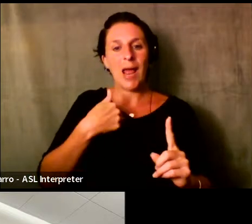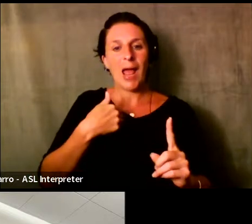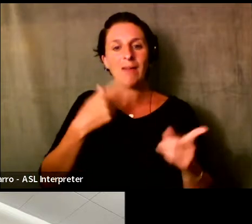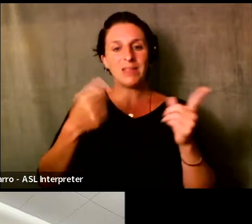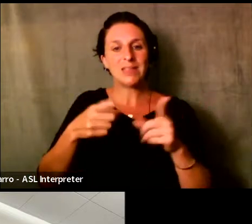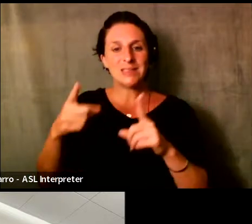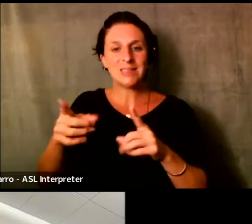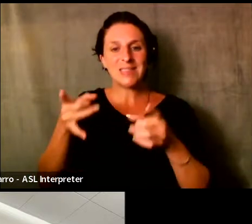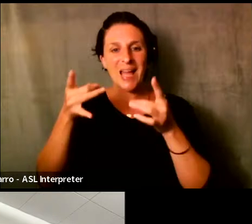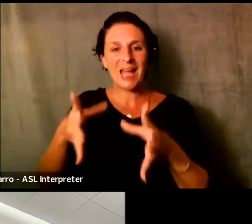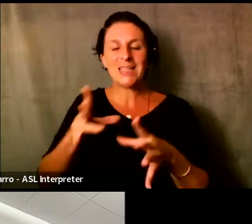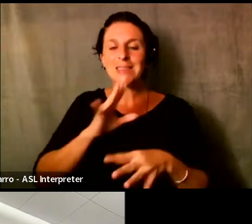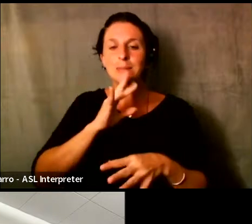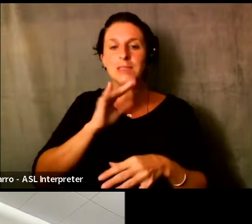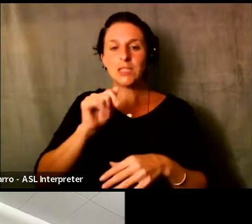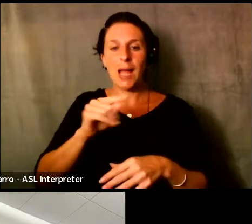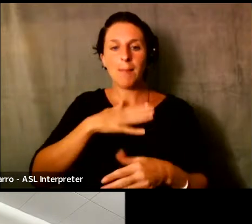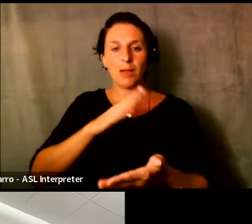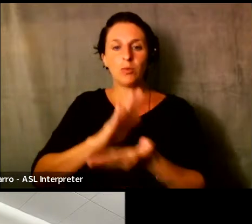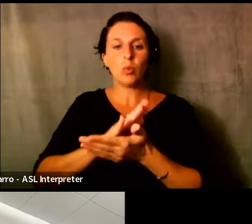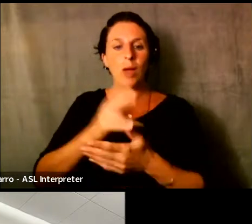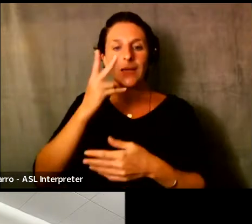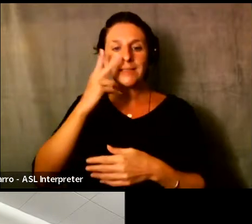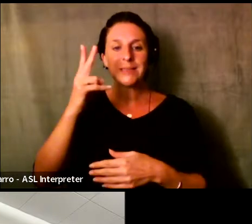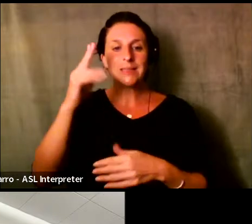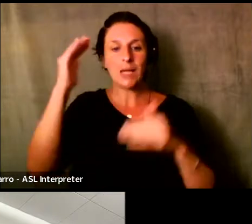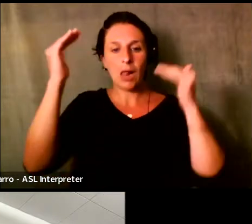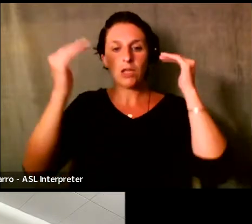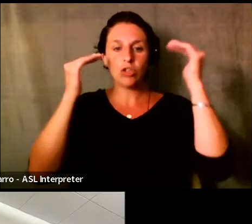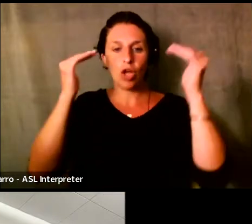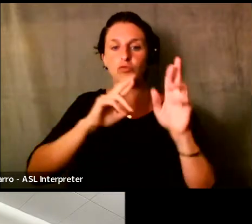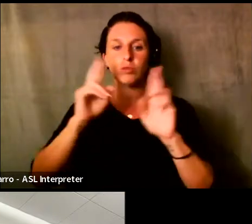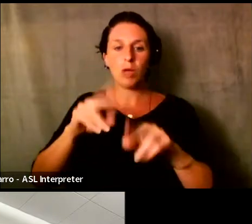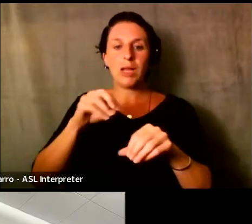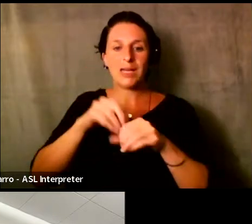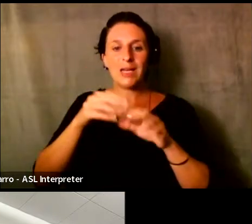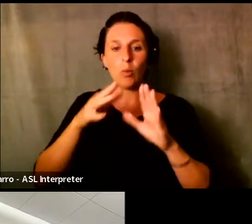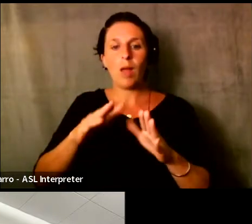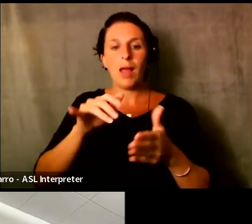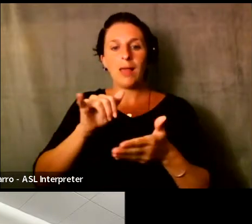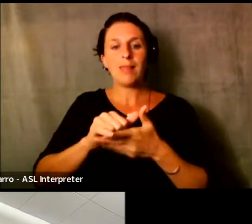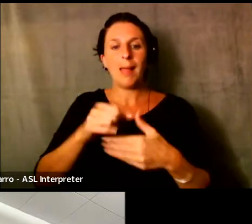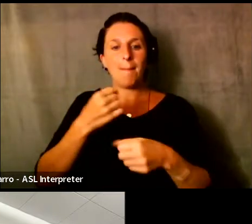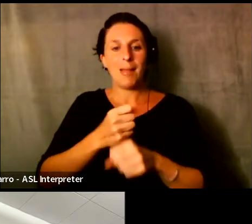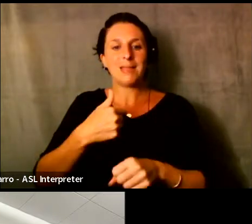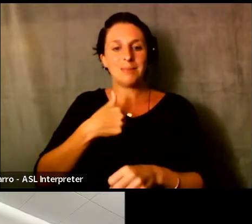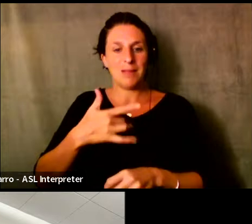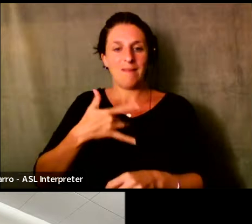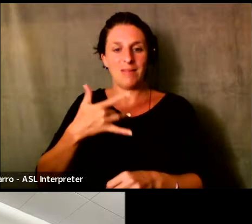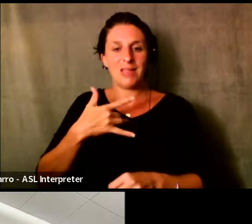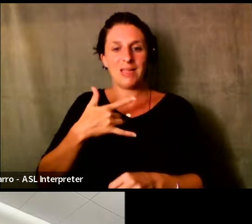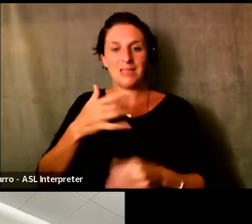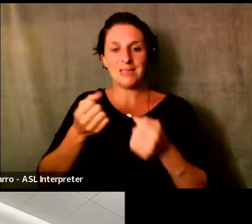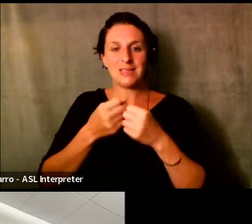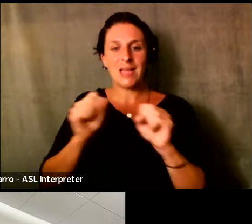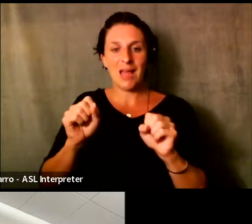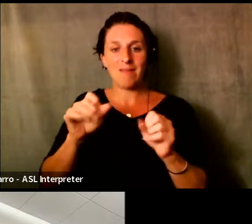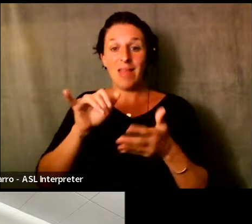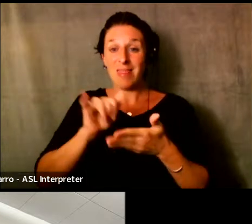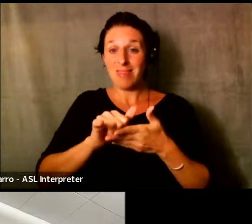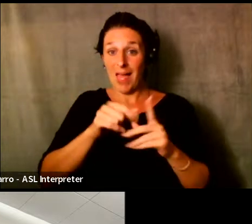speech at my school, I see adults respond in a way that makes me feel safe. That metric has